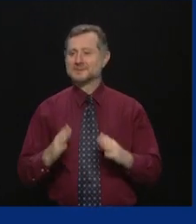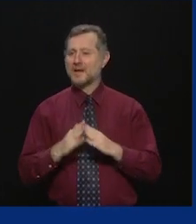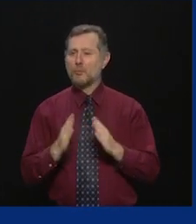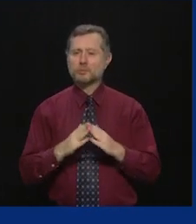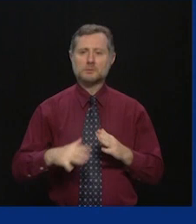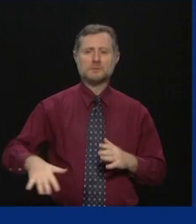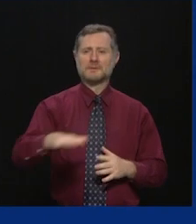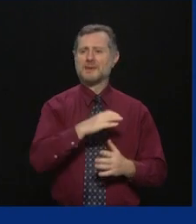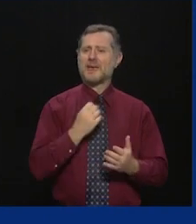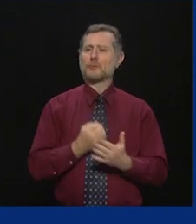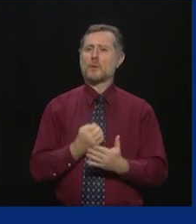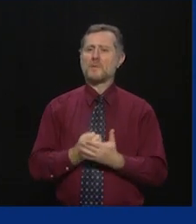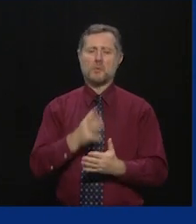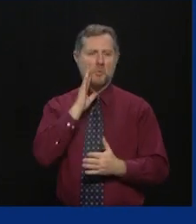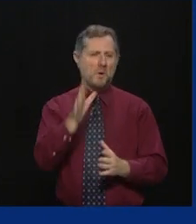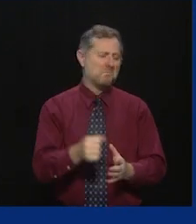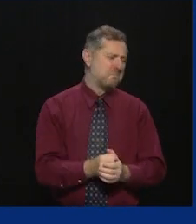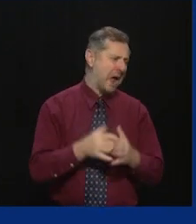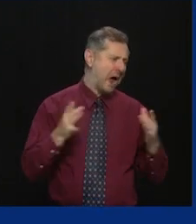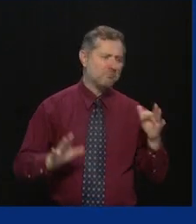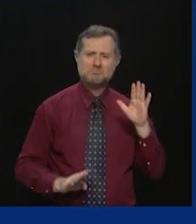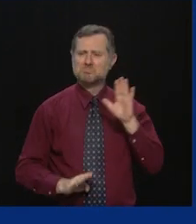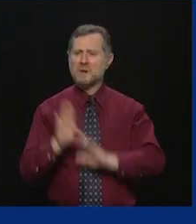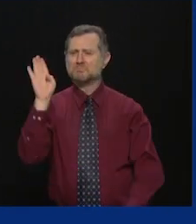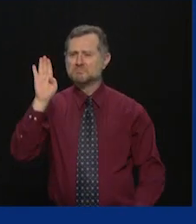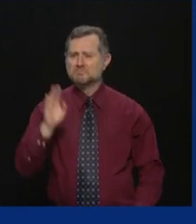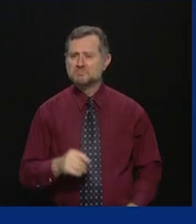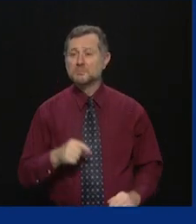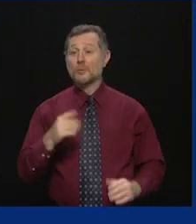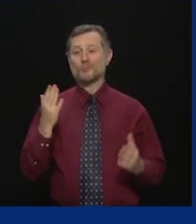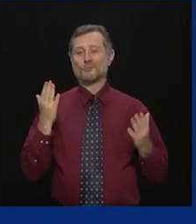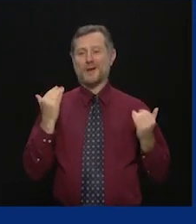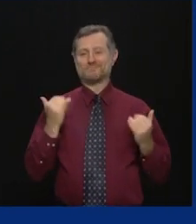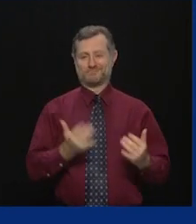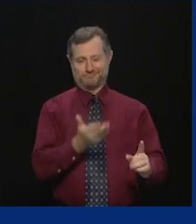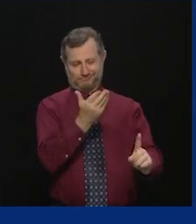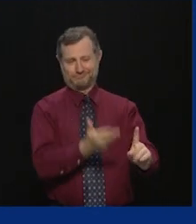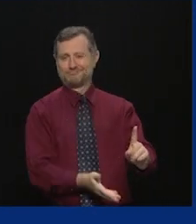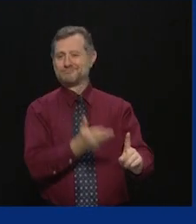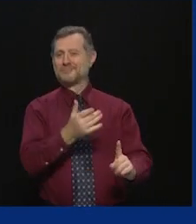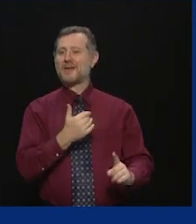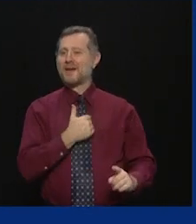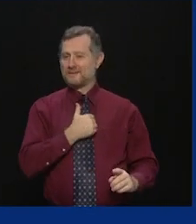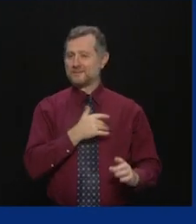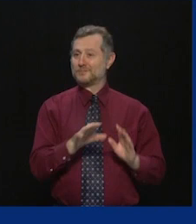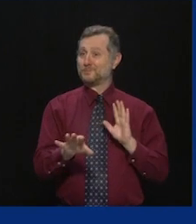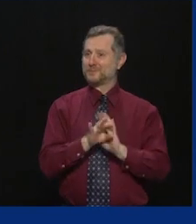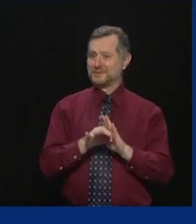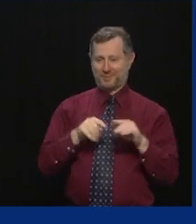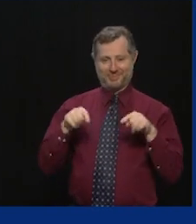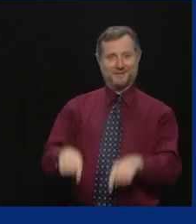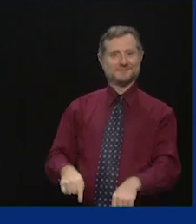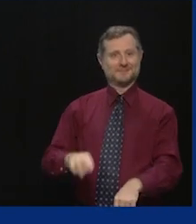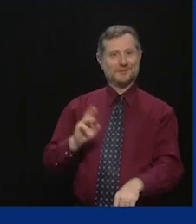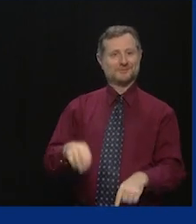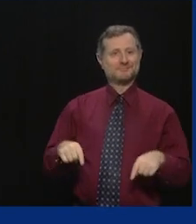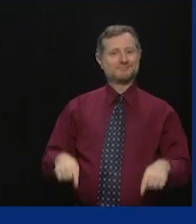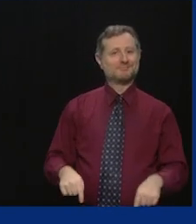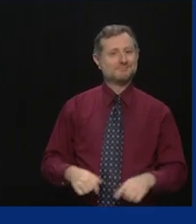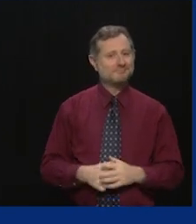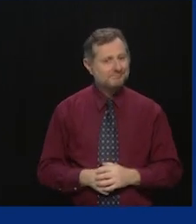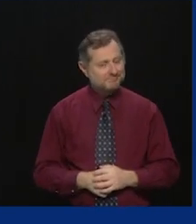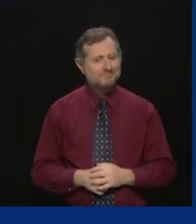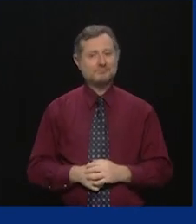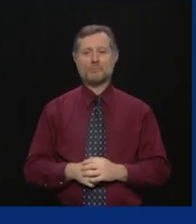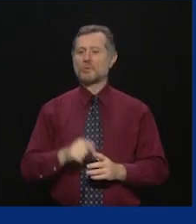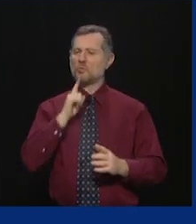impact throughout the city and region by this commitment here, and they have choices. So to really the Rob and the Sands family, to Bill Newlands,